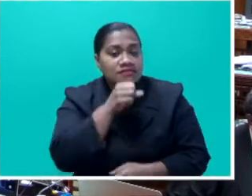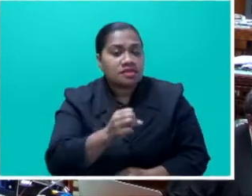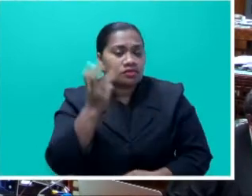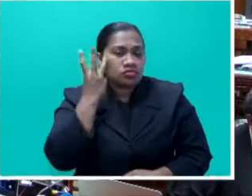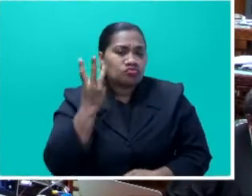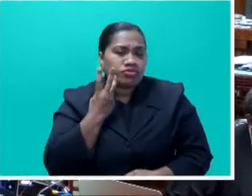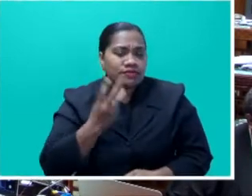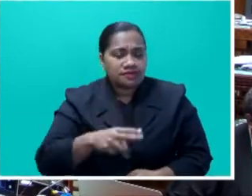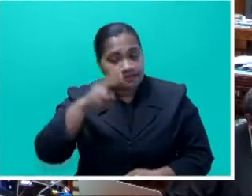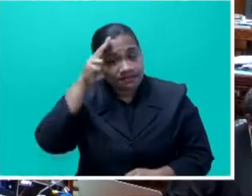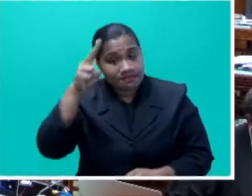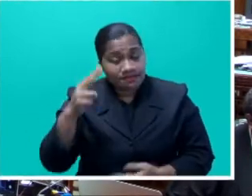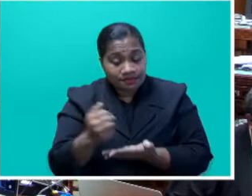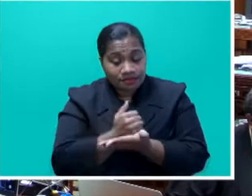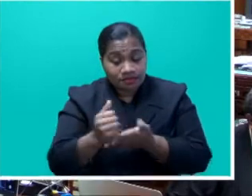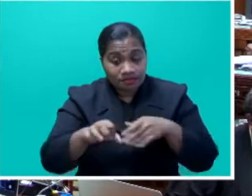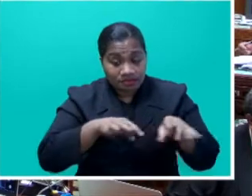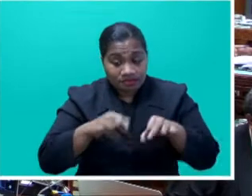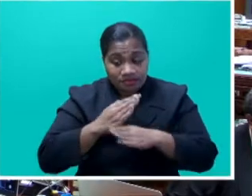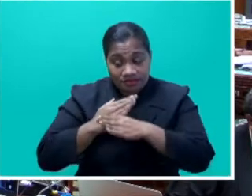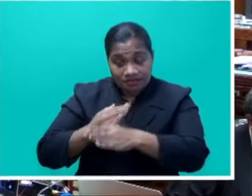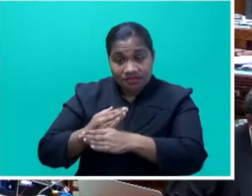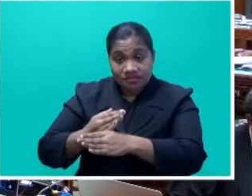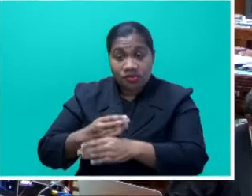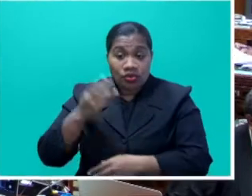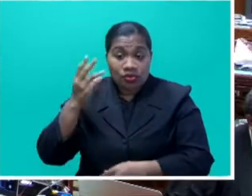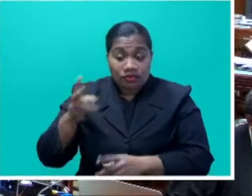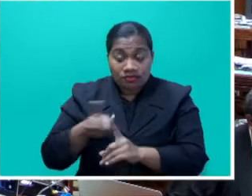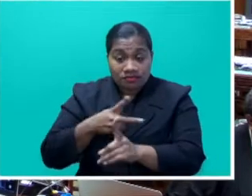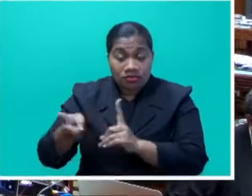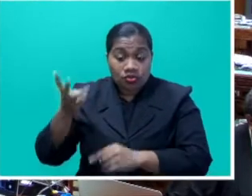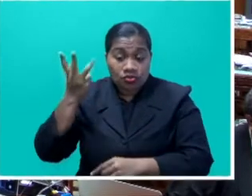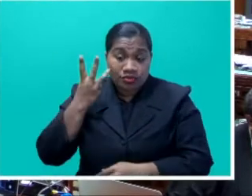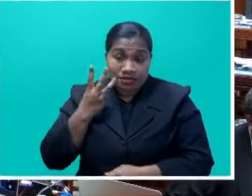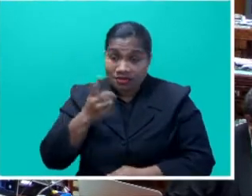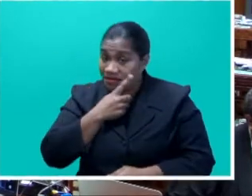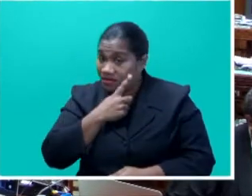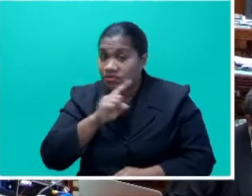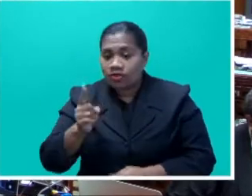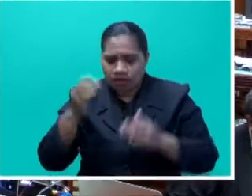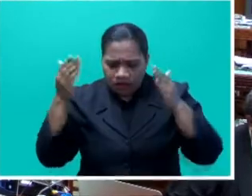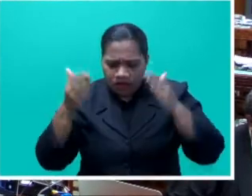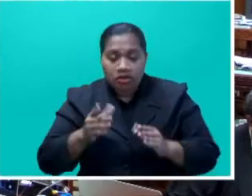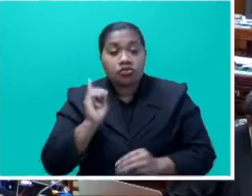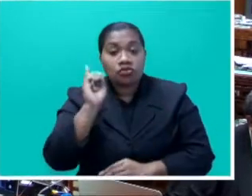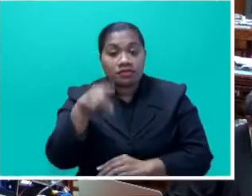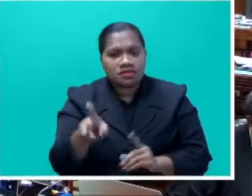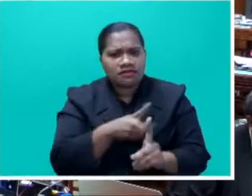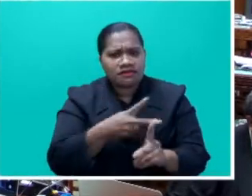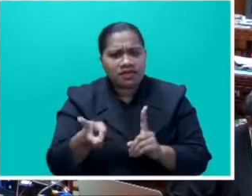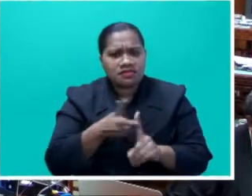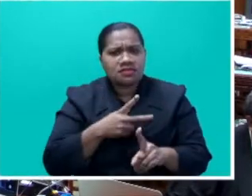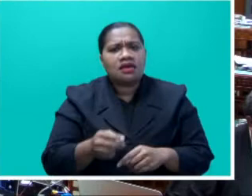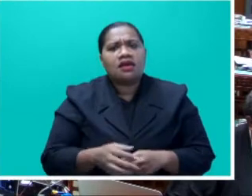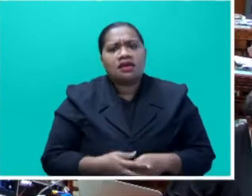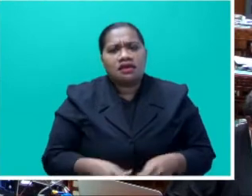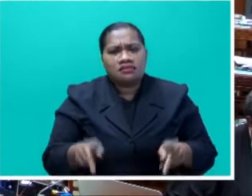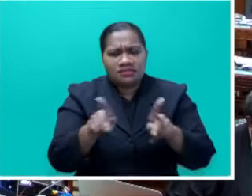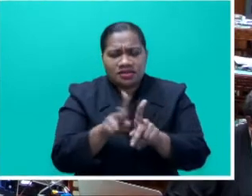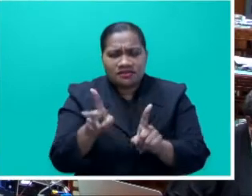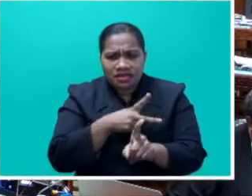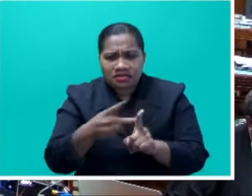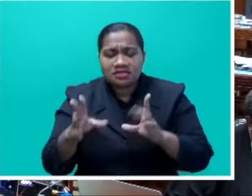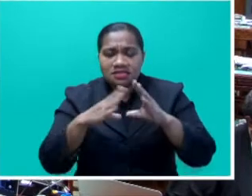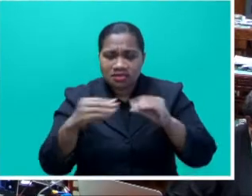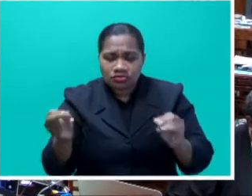to prevent violence against women and girls will focus on domestic violence, intimate partner violence, sexual violence against women and girls,